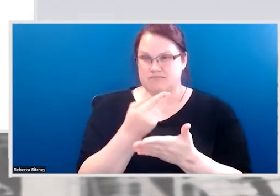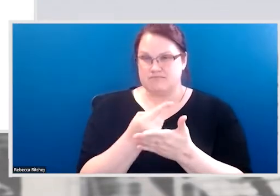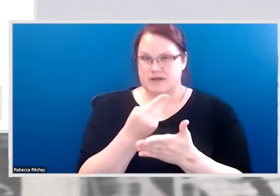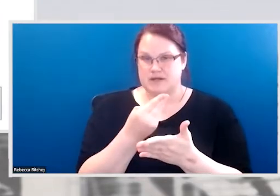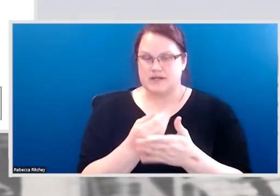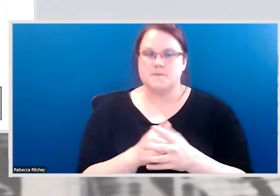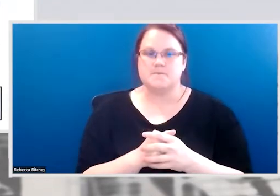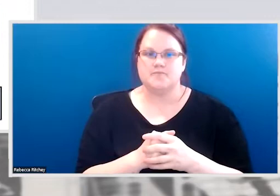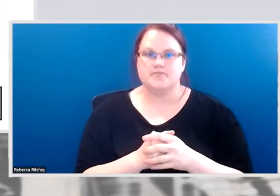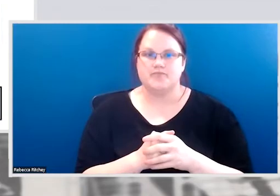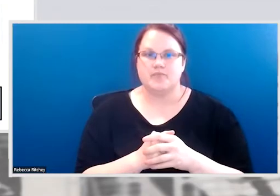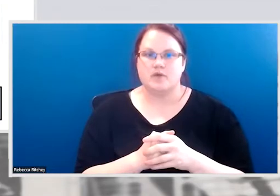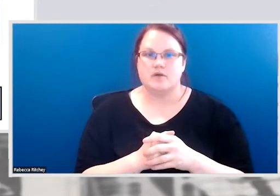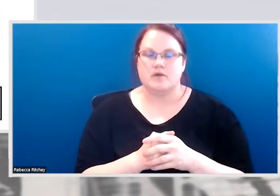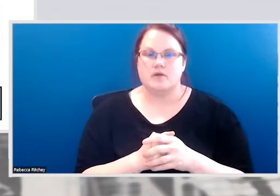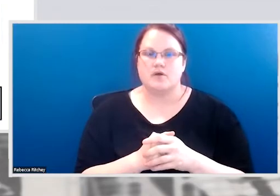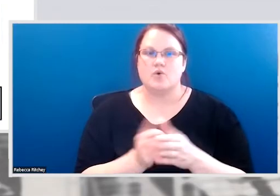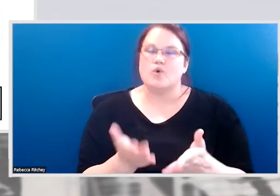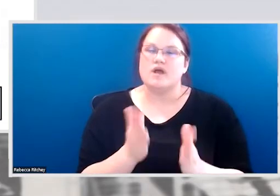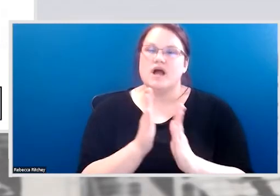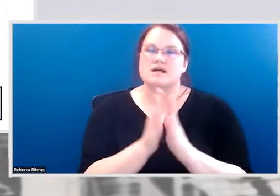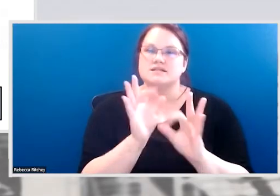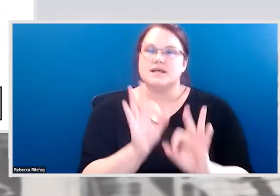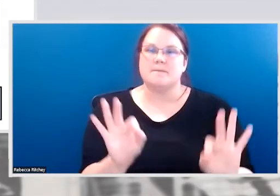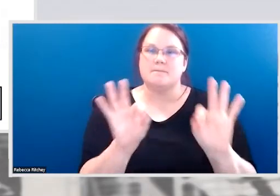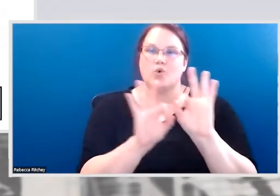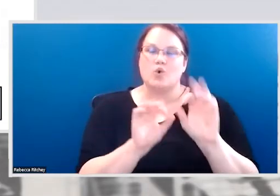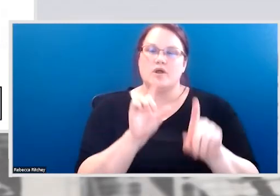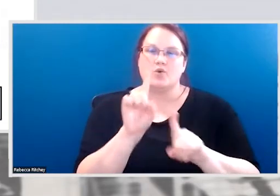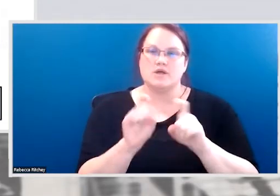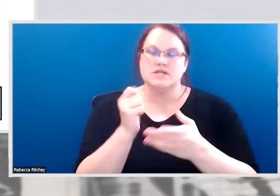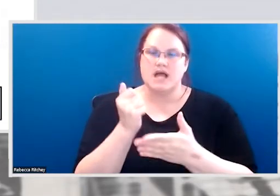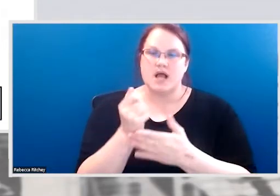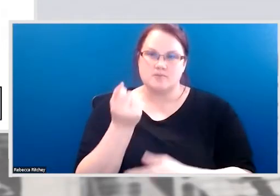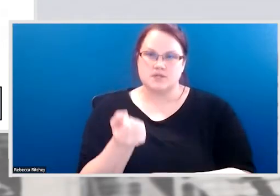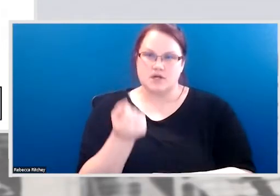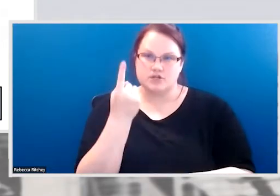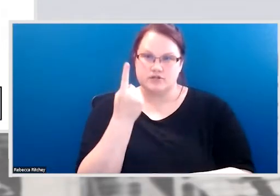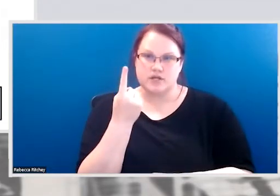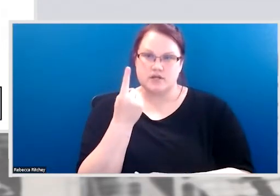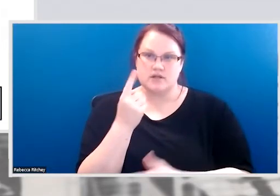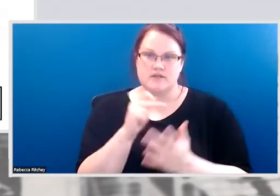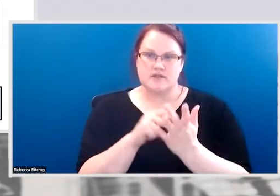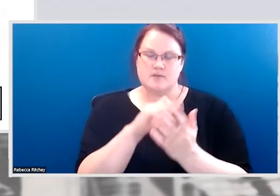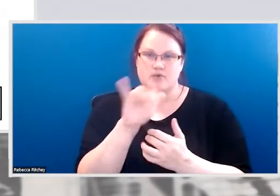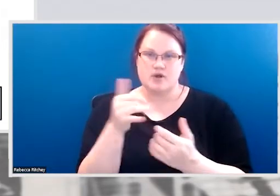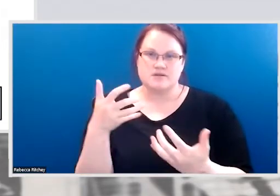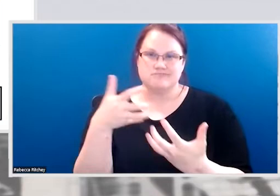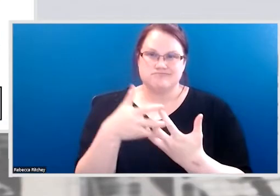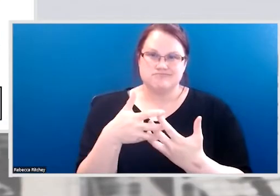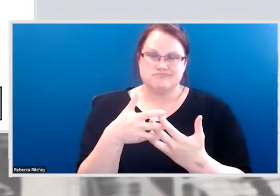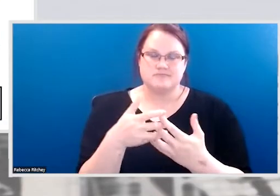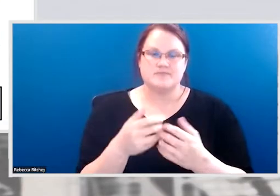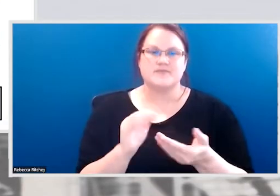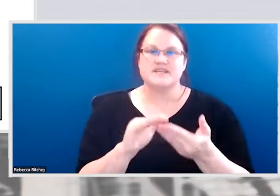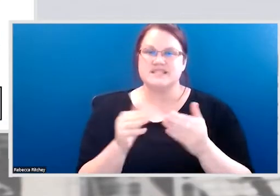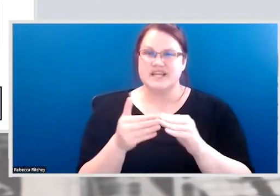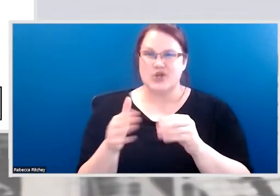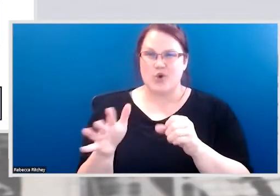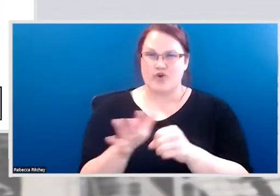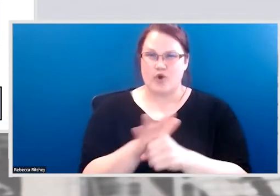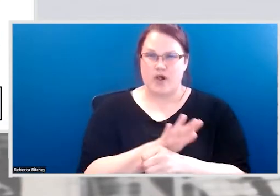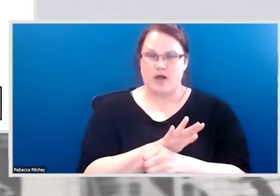we ask some really important questions that help us understand where the project fits into the city overall. So the first is we ask for a